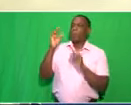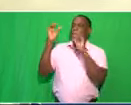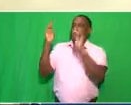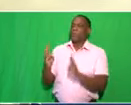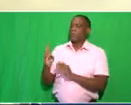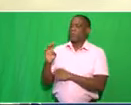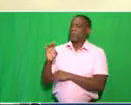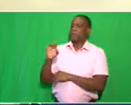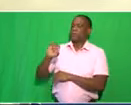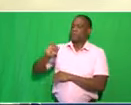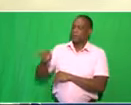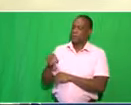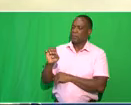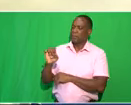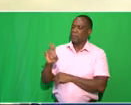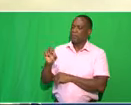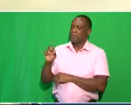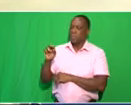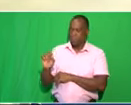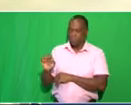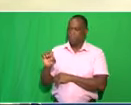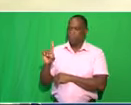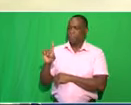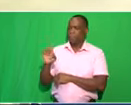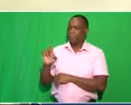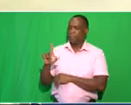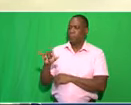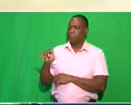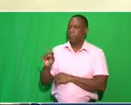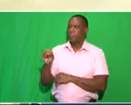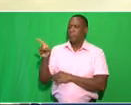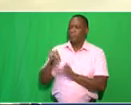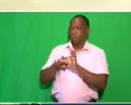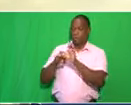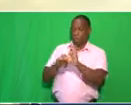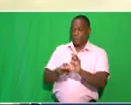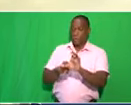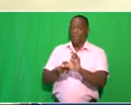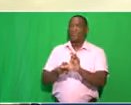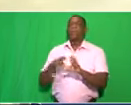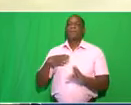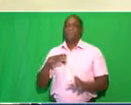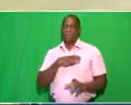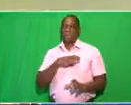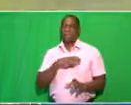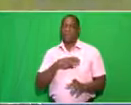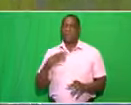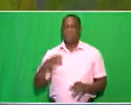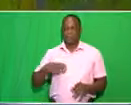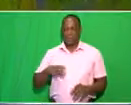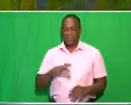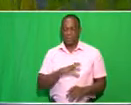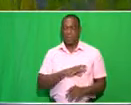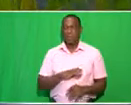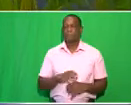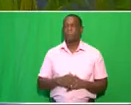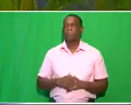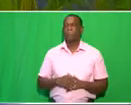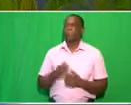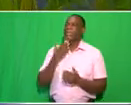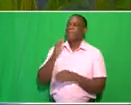Jerome Delisle, Chair of the Cabinet-Appointed Committee, to discuss the committee's policy process. Good evening to you, Professor,